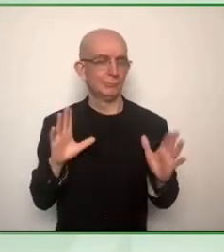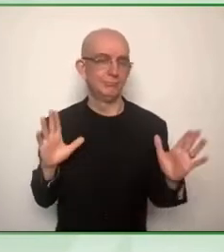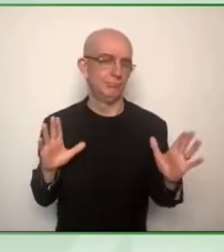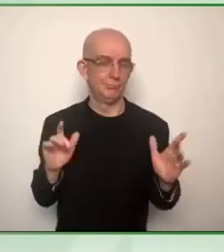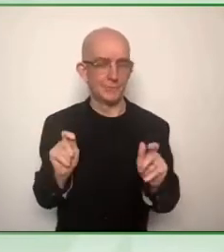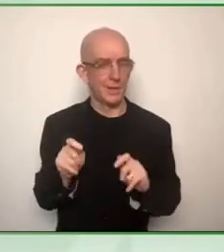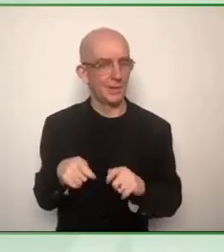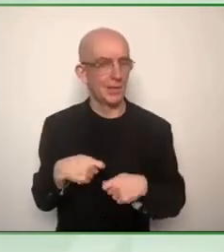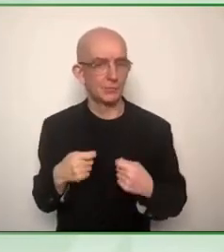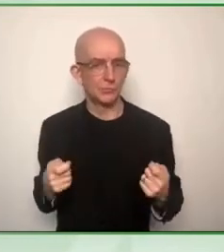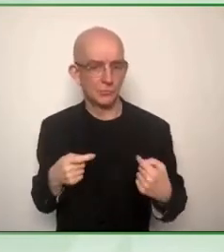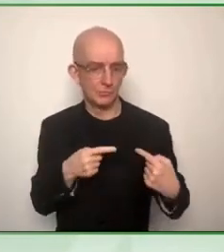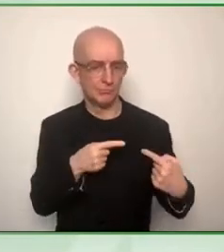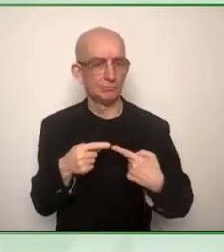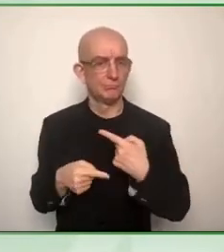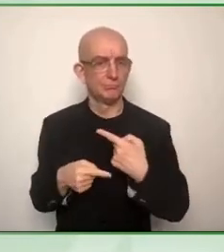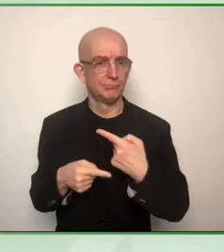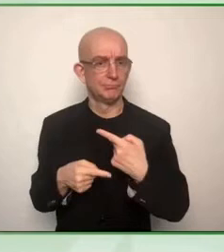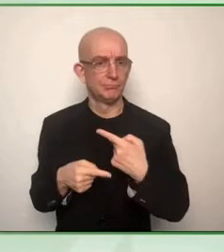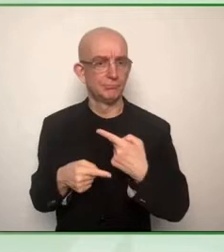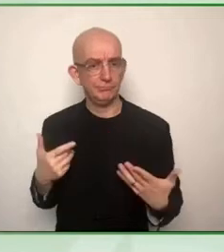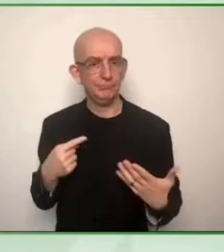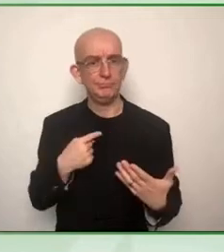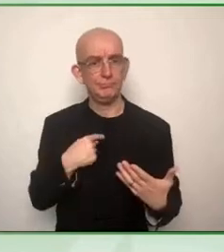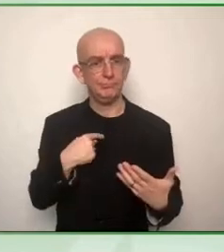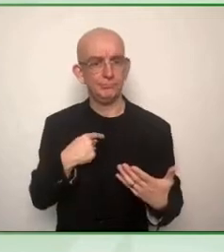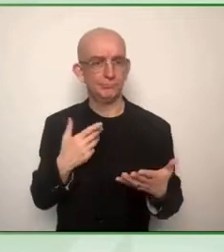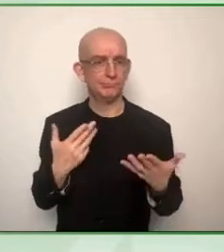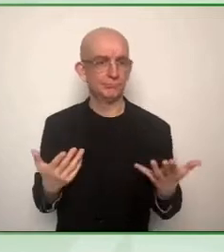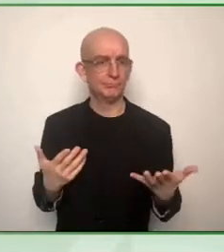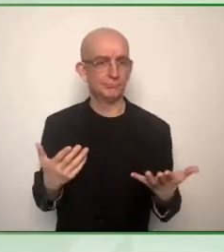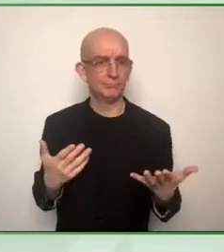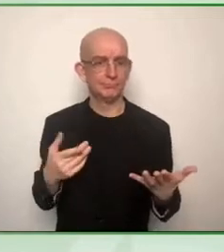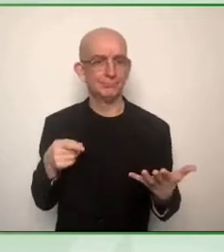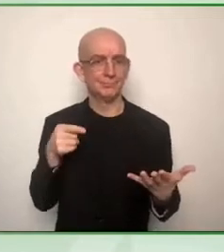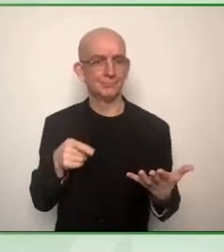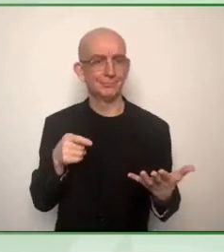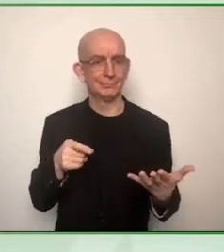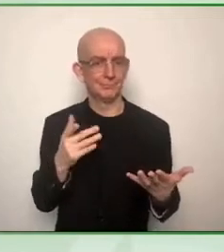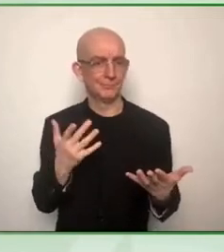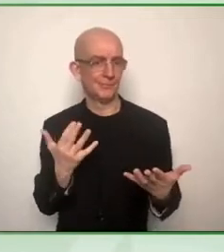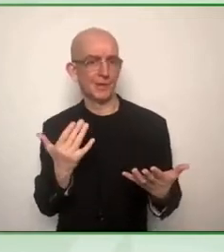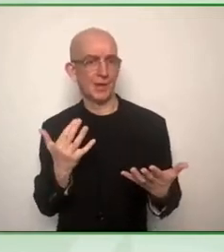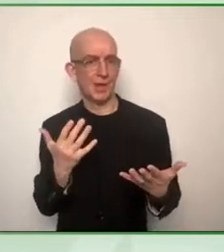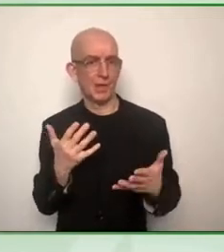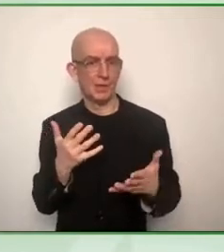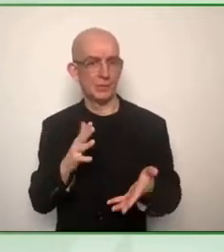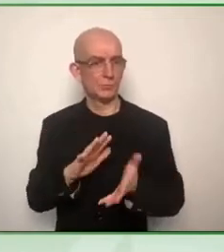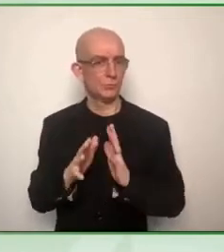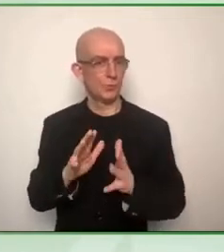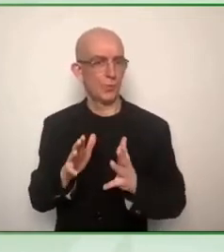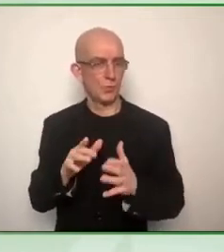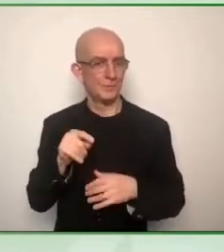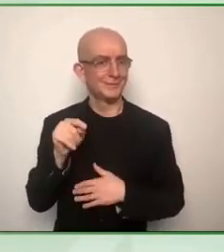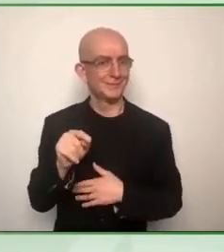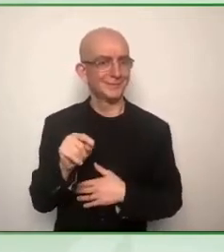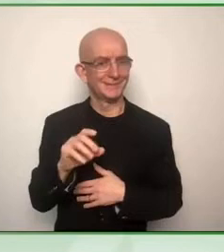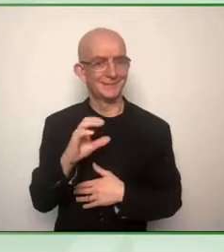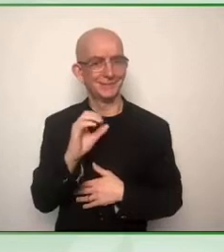an involvement of this project into a translation tool. You know, the first project was a dictionary of sorts,